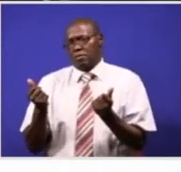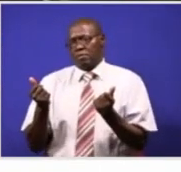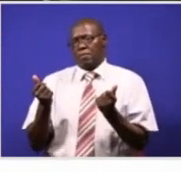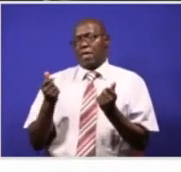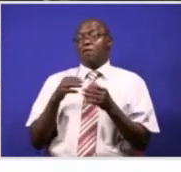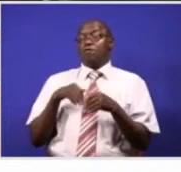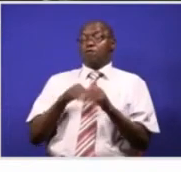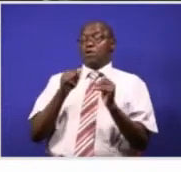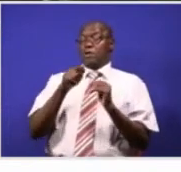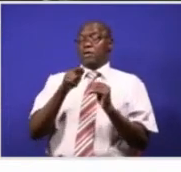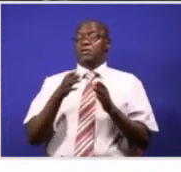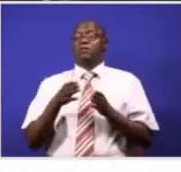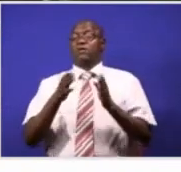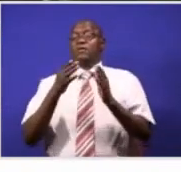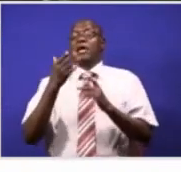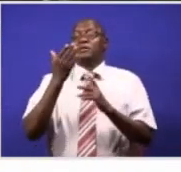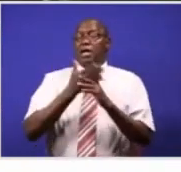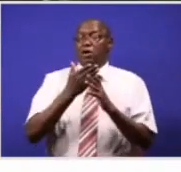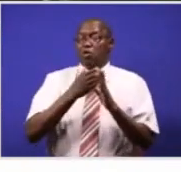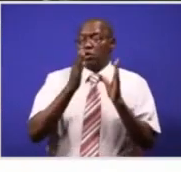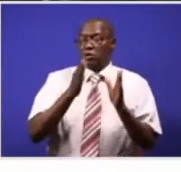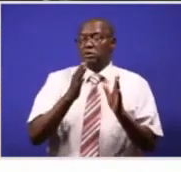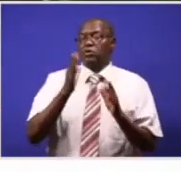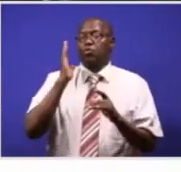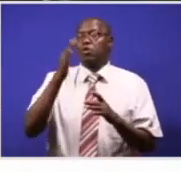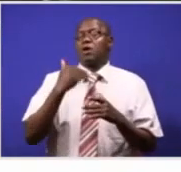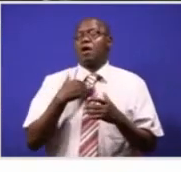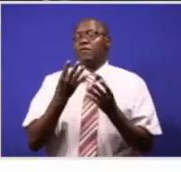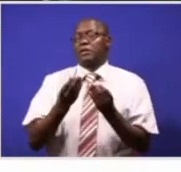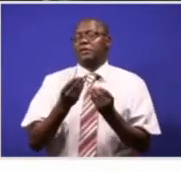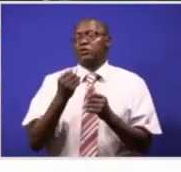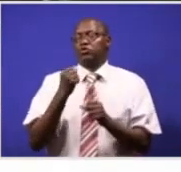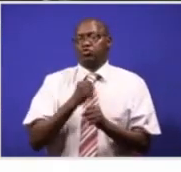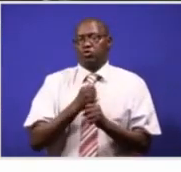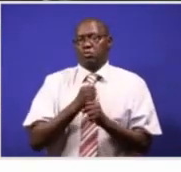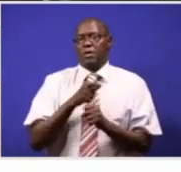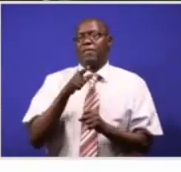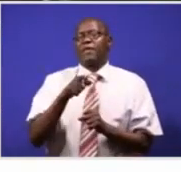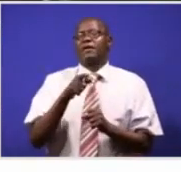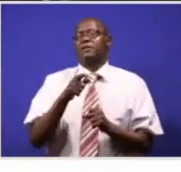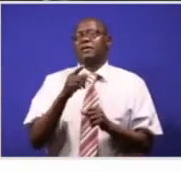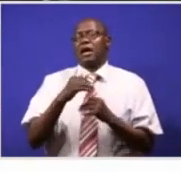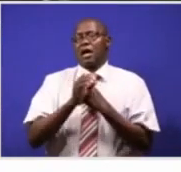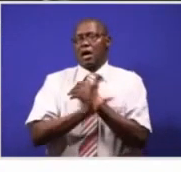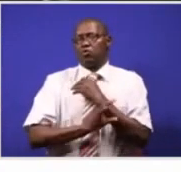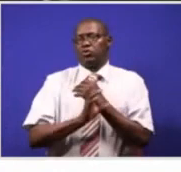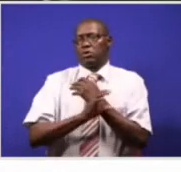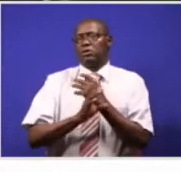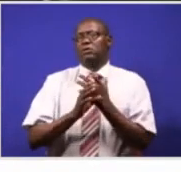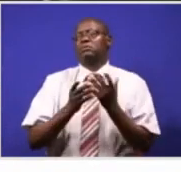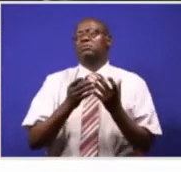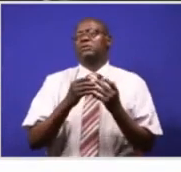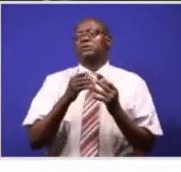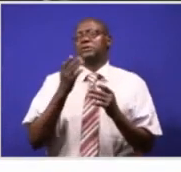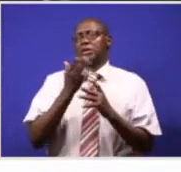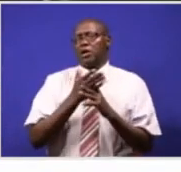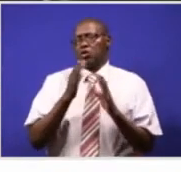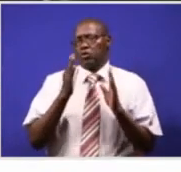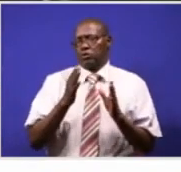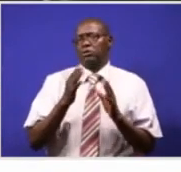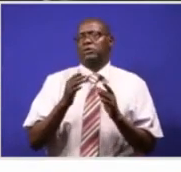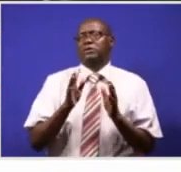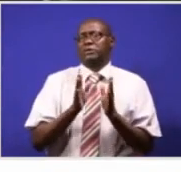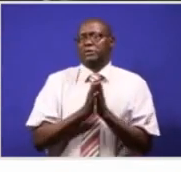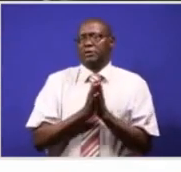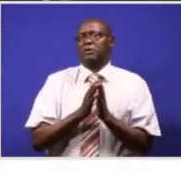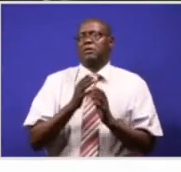path, psychologists will have an easier job. In this country, psychologists and mental health professionals have